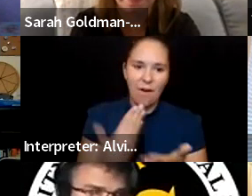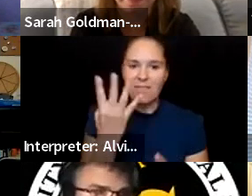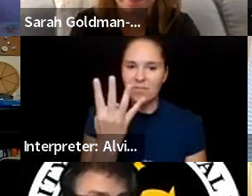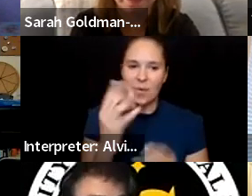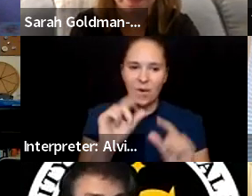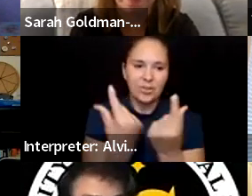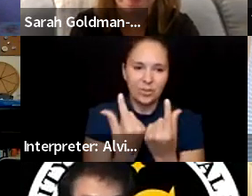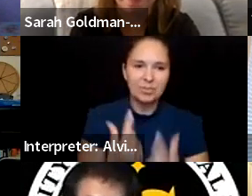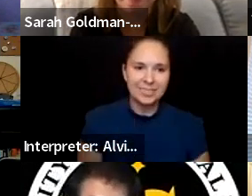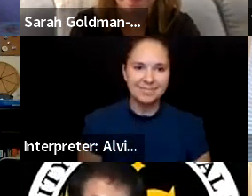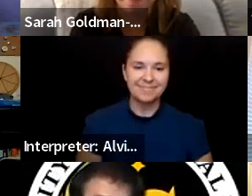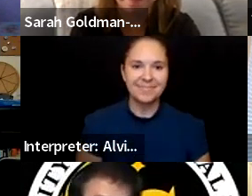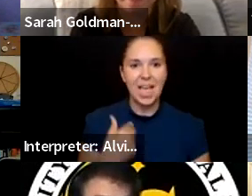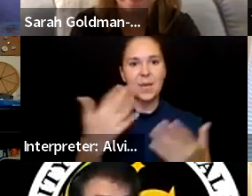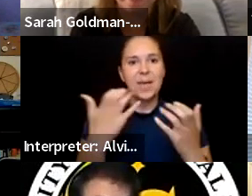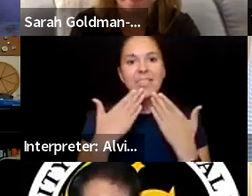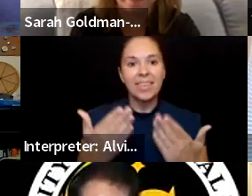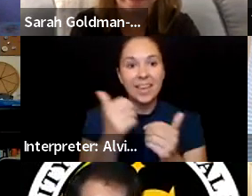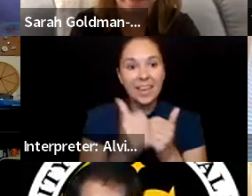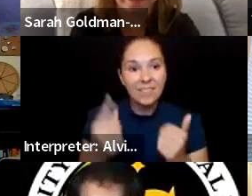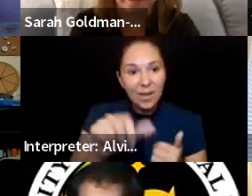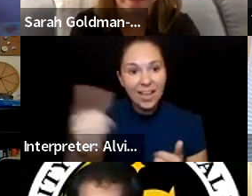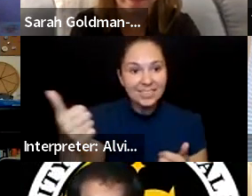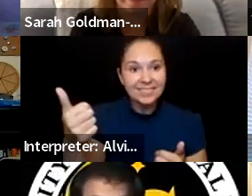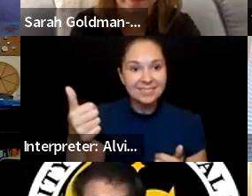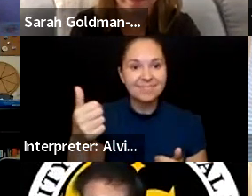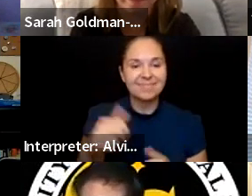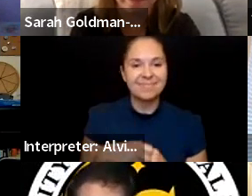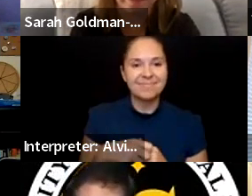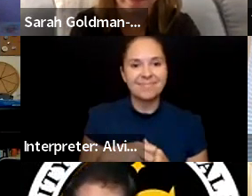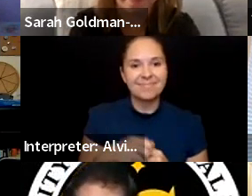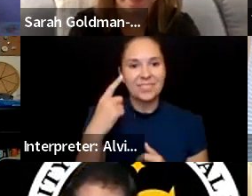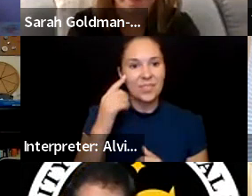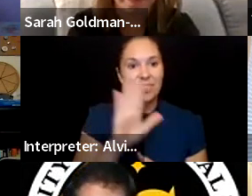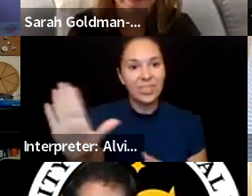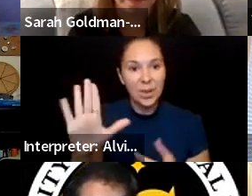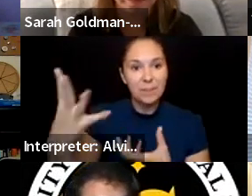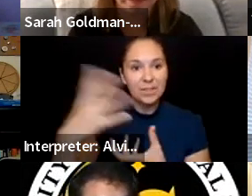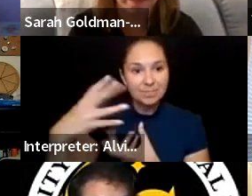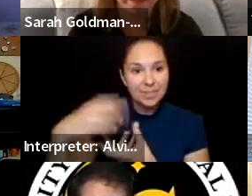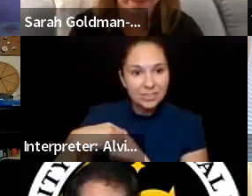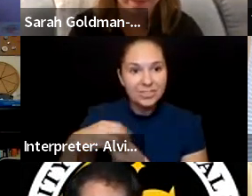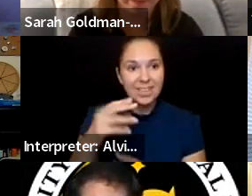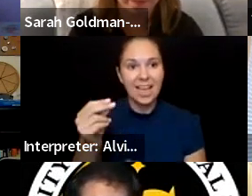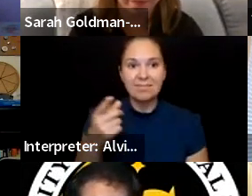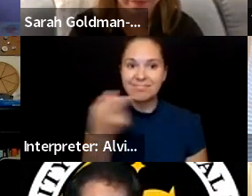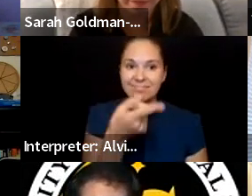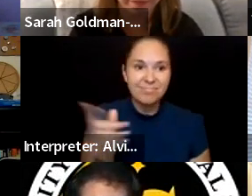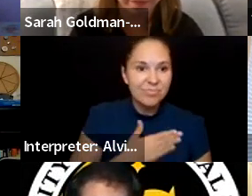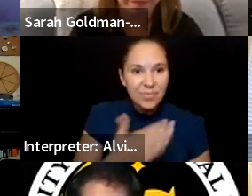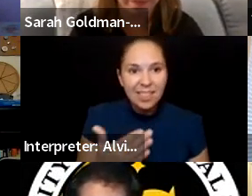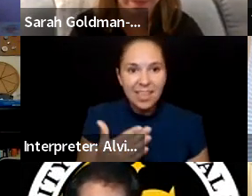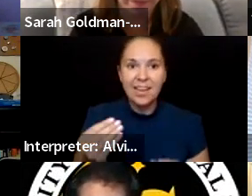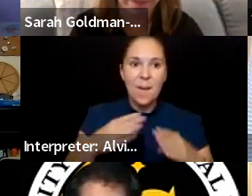groups. And I want to thank everybody else for their participation and being so willing and